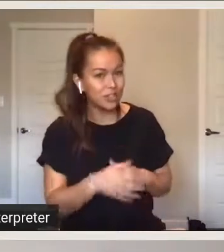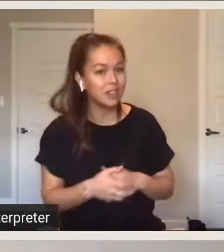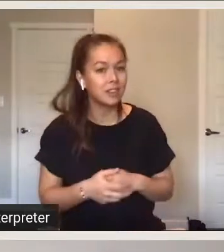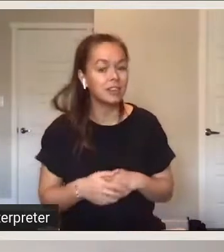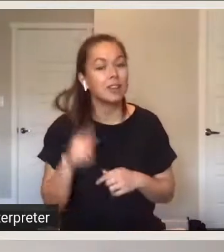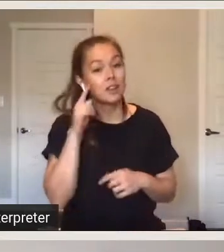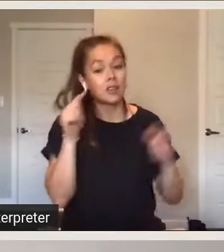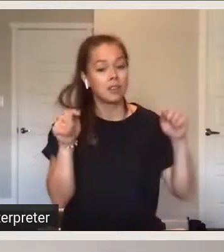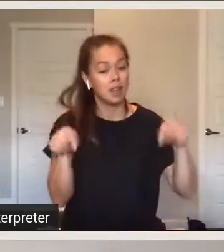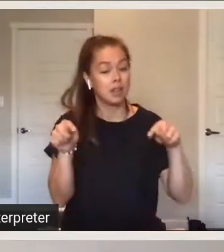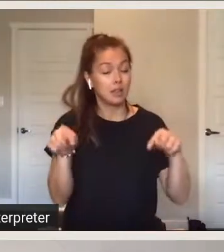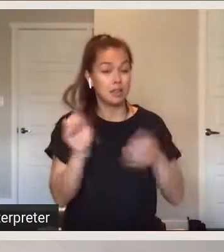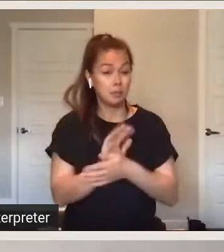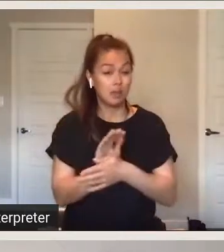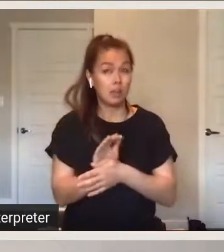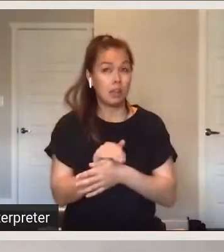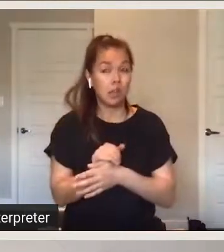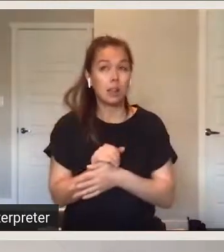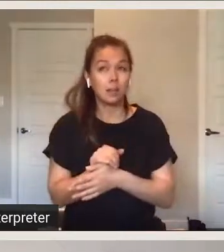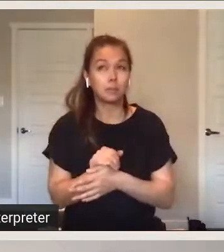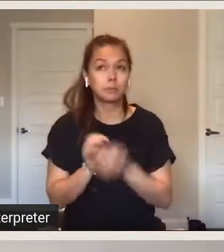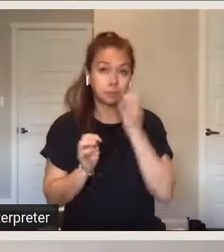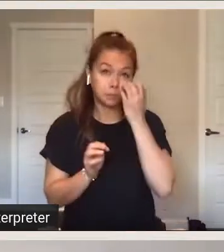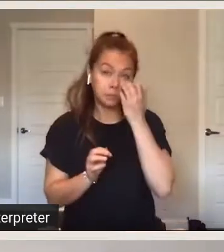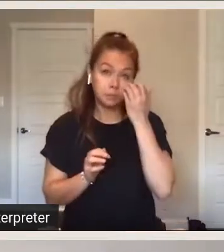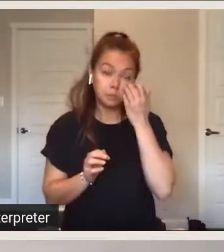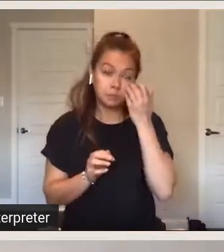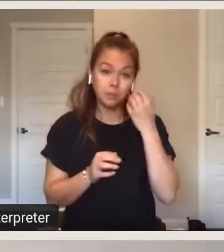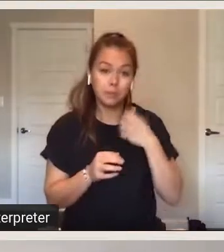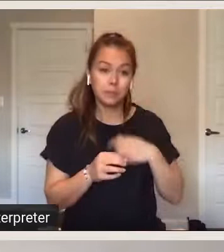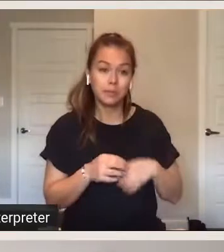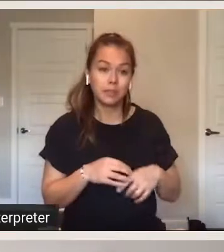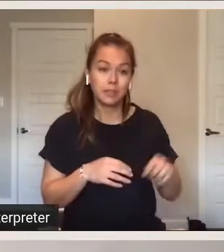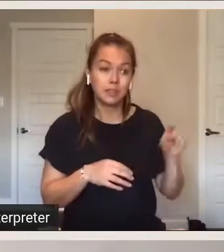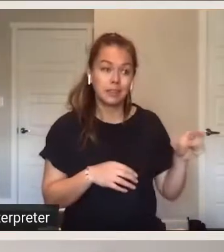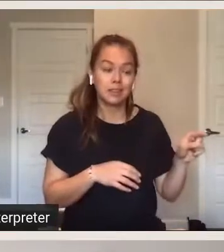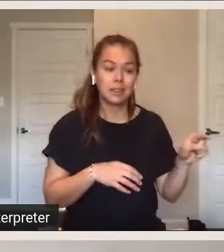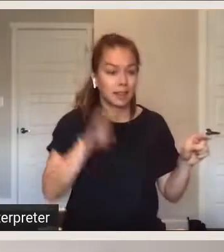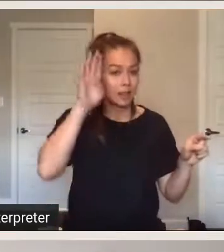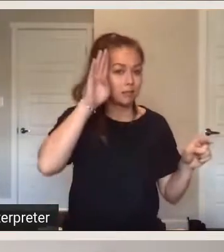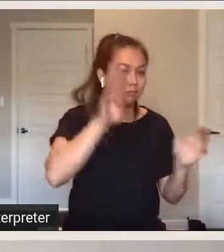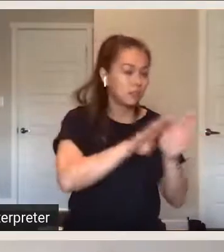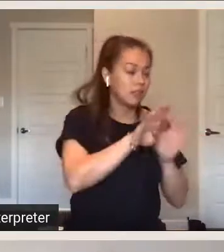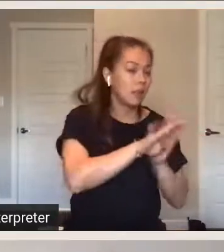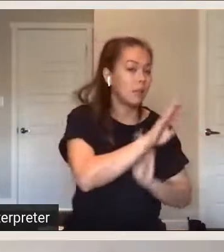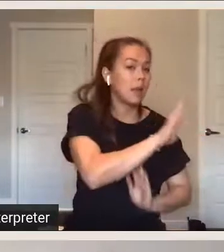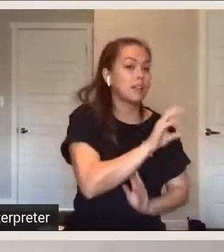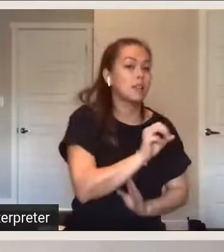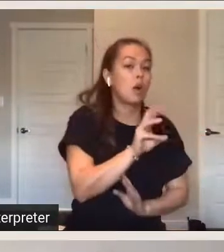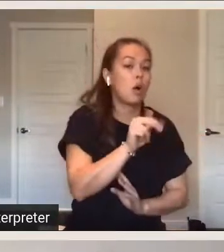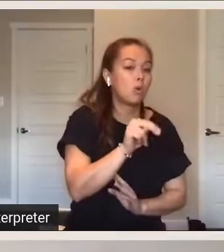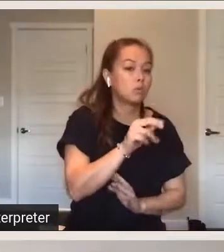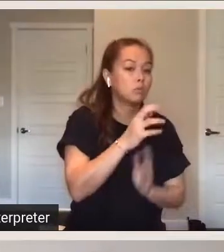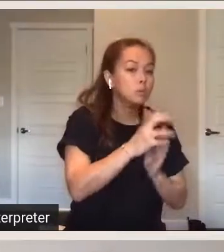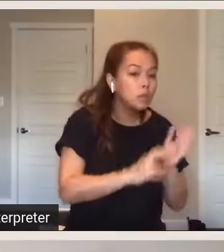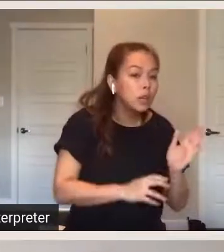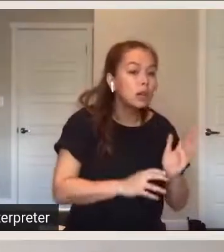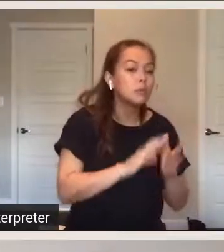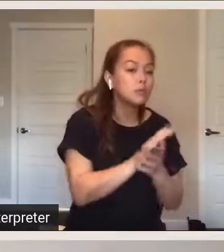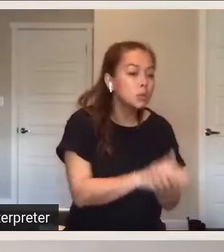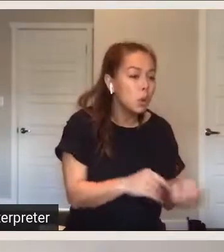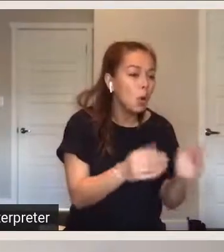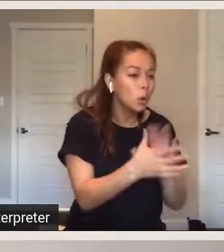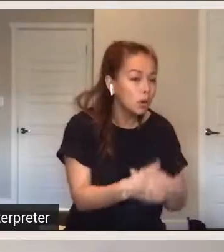think in developing the story, Kyle had his own story. Kyle had his own script. And my